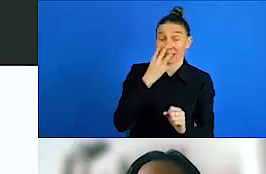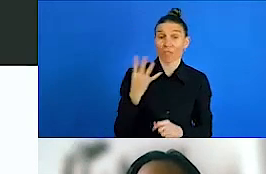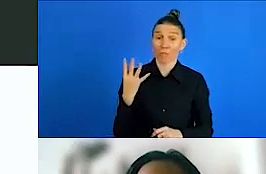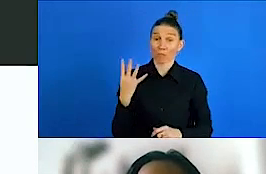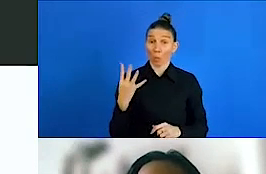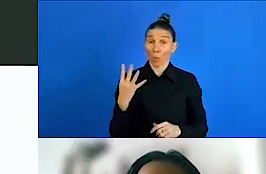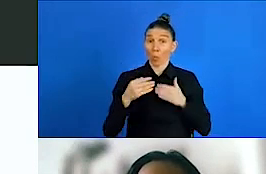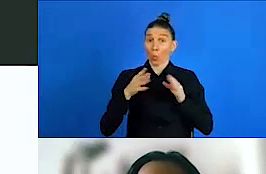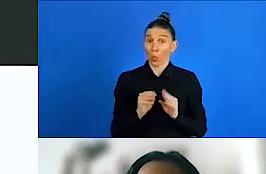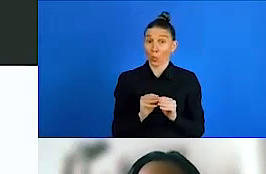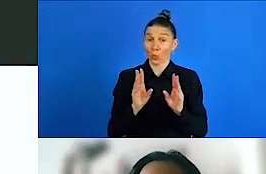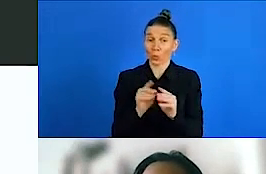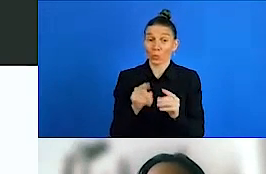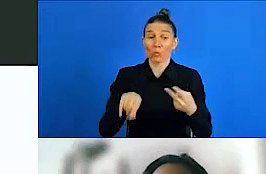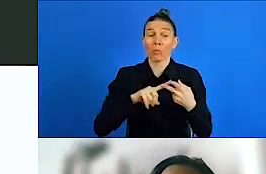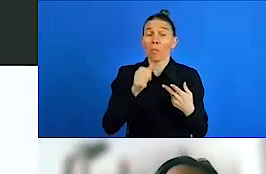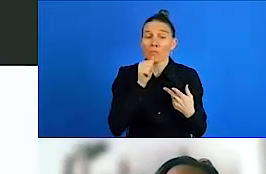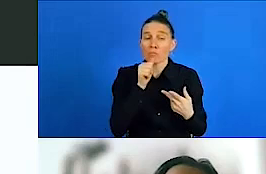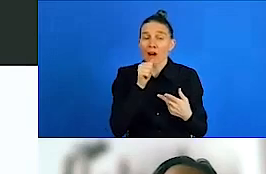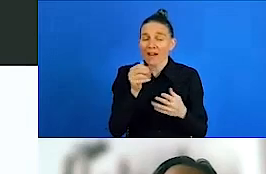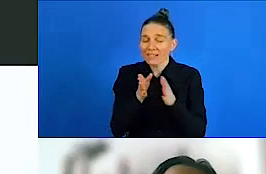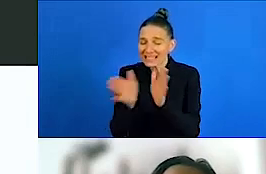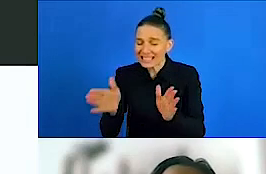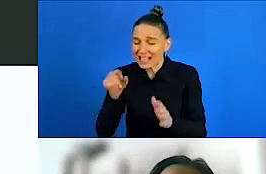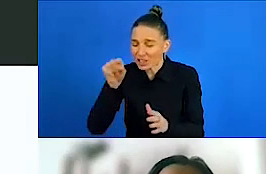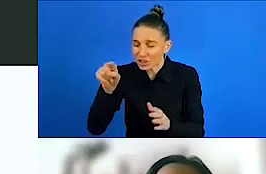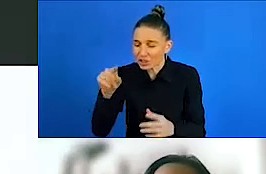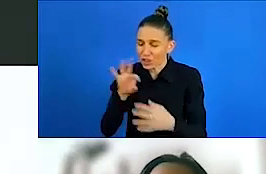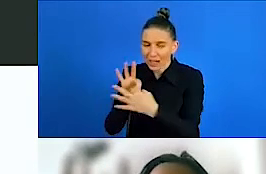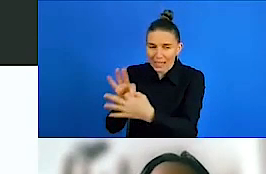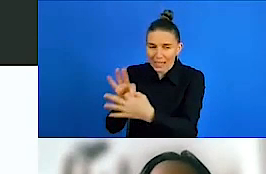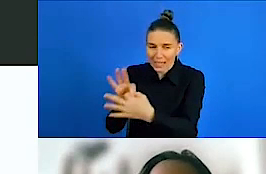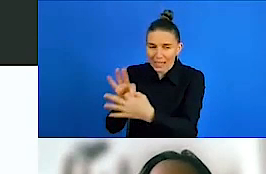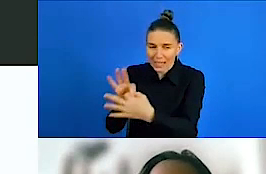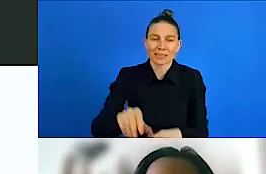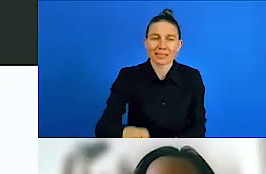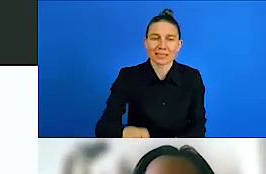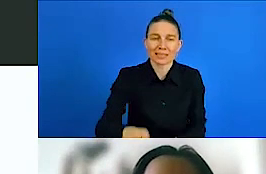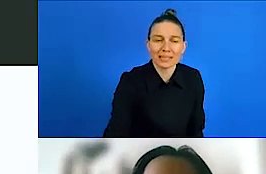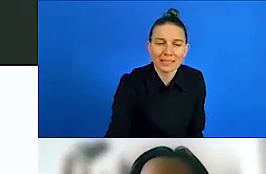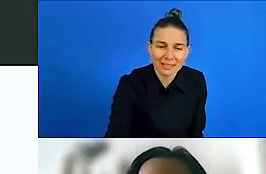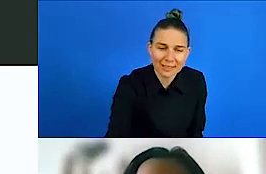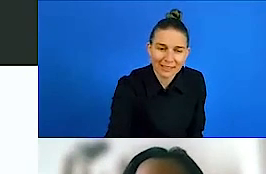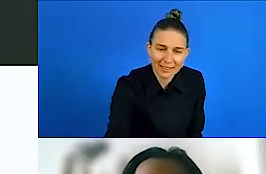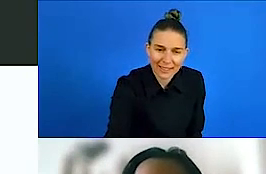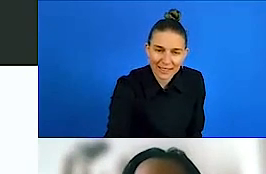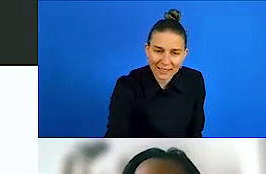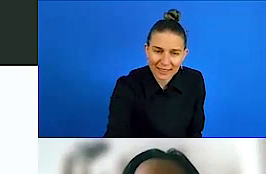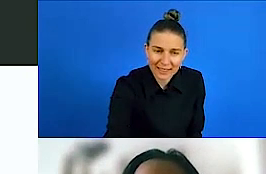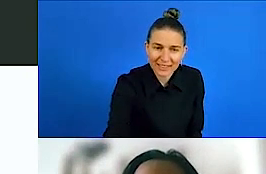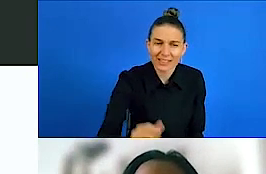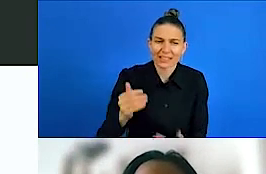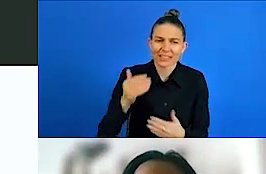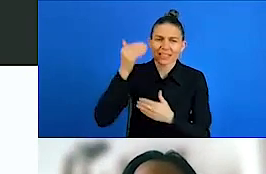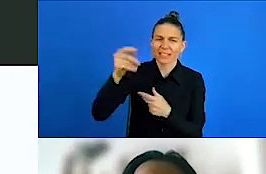at private sector engagement, another one looking at the digital employment pathway, and also some of the challenges faced by women with disabilities in terms